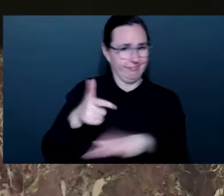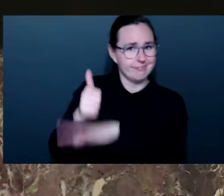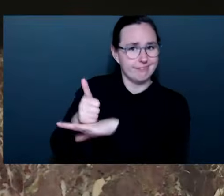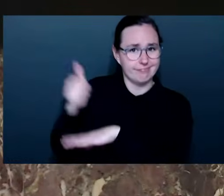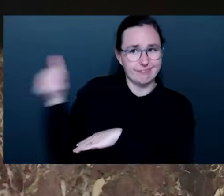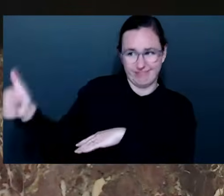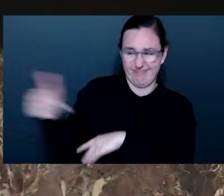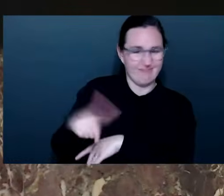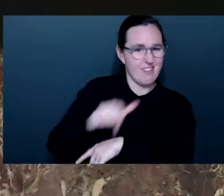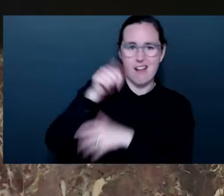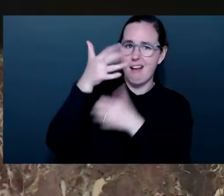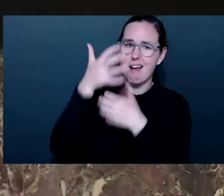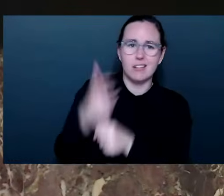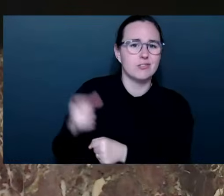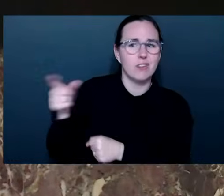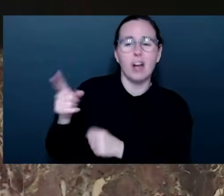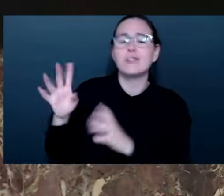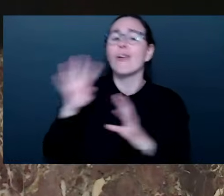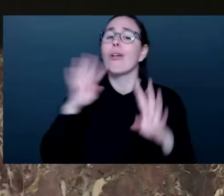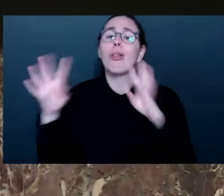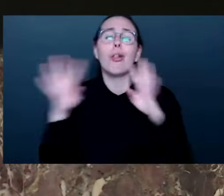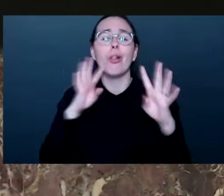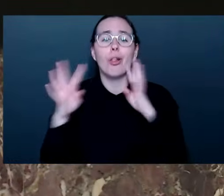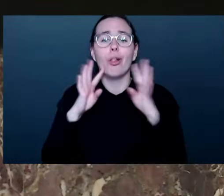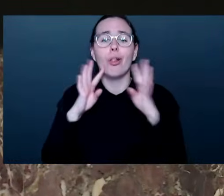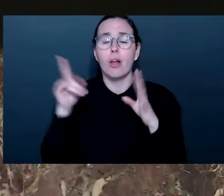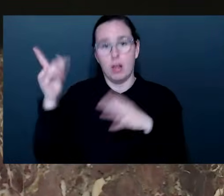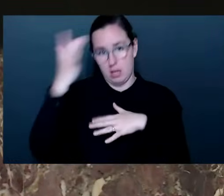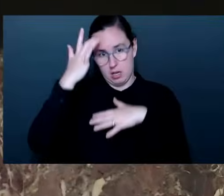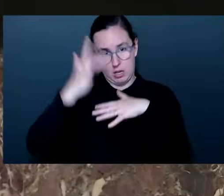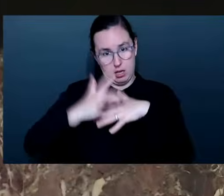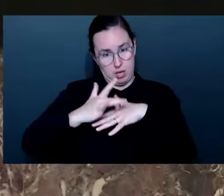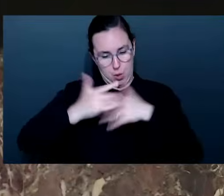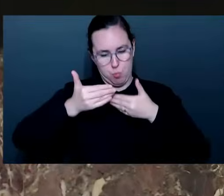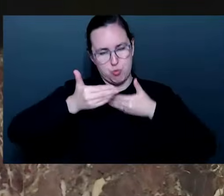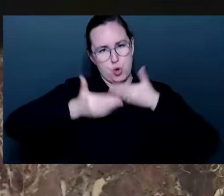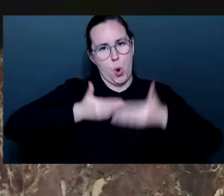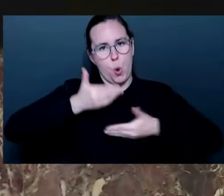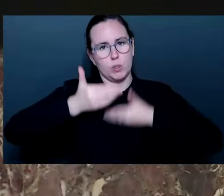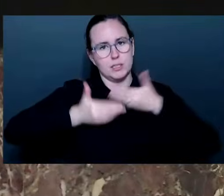Highway Patrol is staying under provincial jurisdiction? Yes or no?